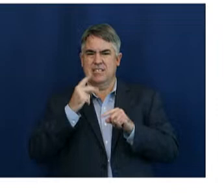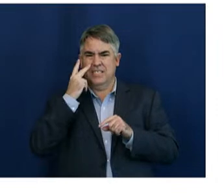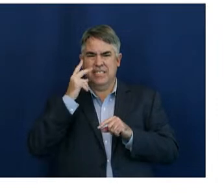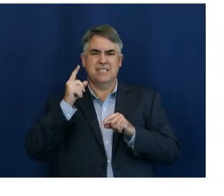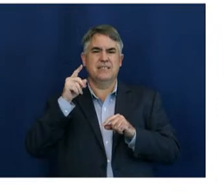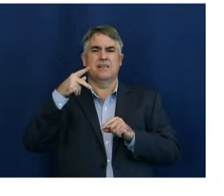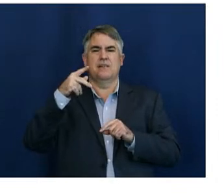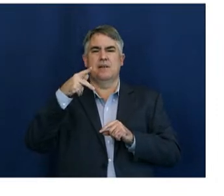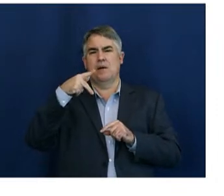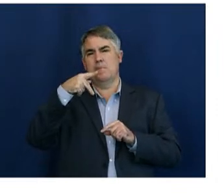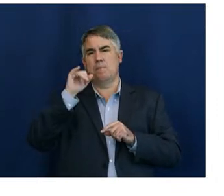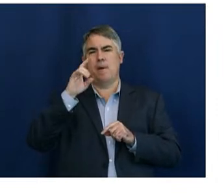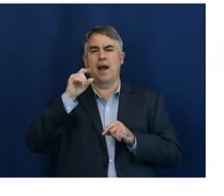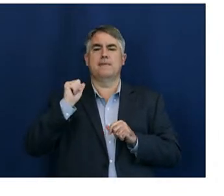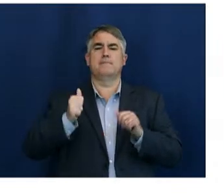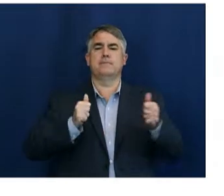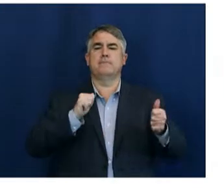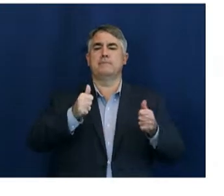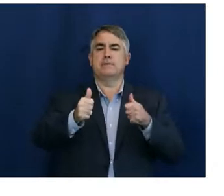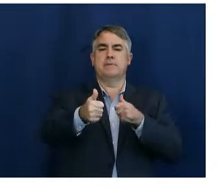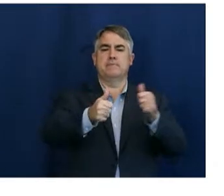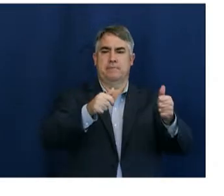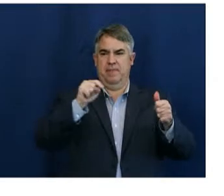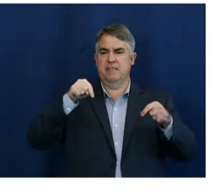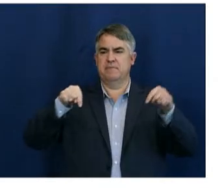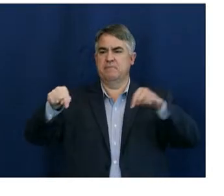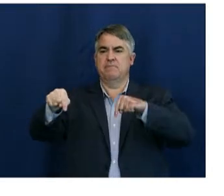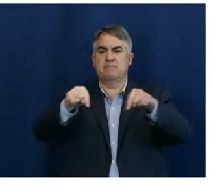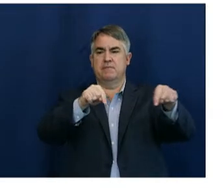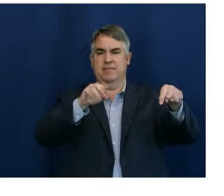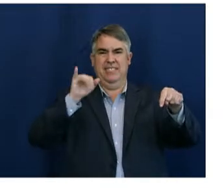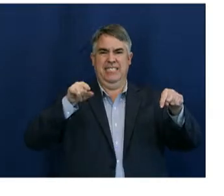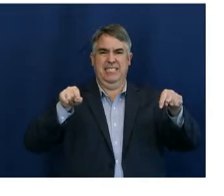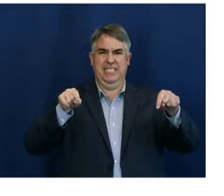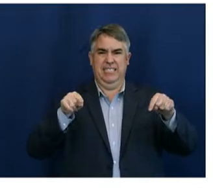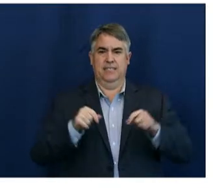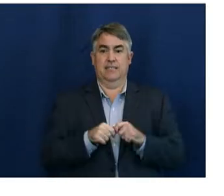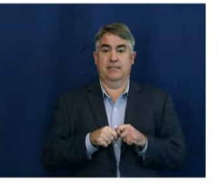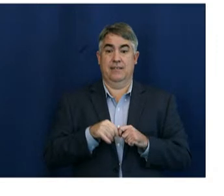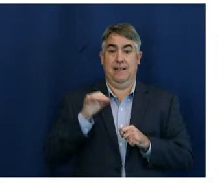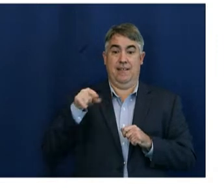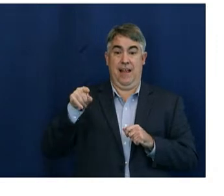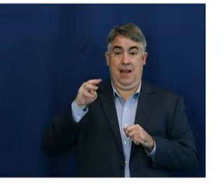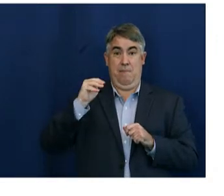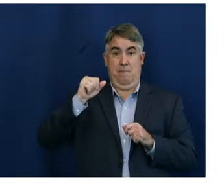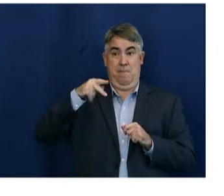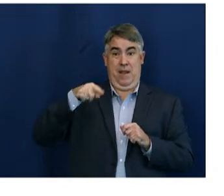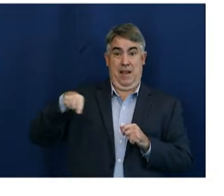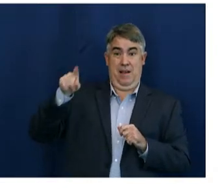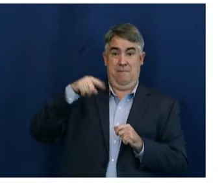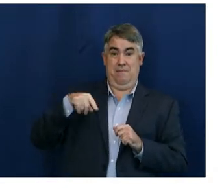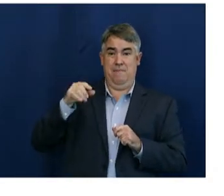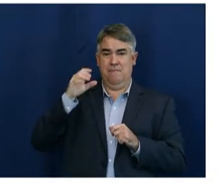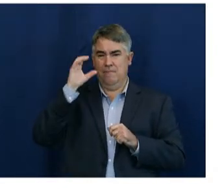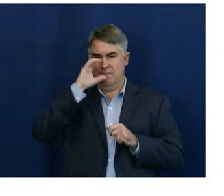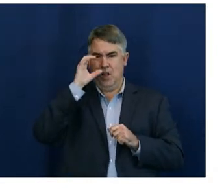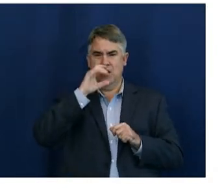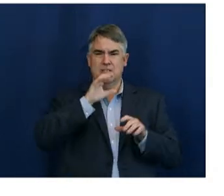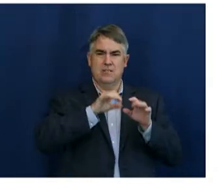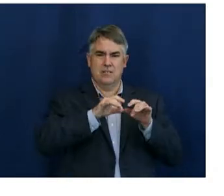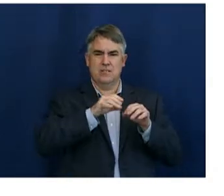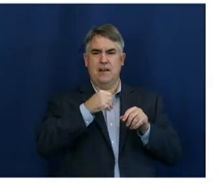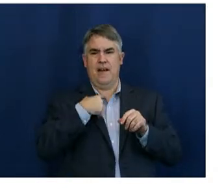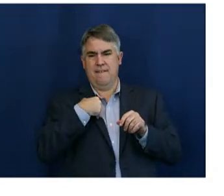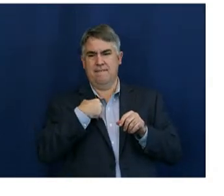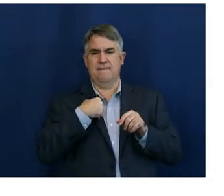or super stations. Next slide, please. In this map, you can search for locations nearby using your address, zip code,